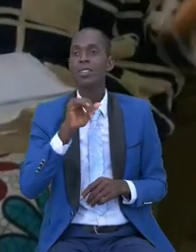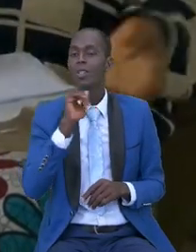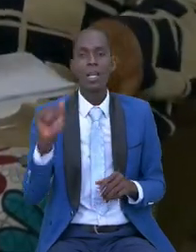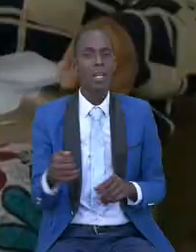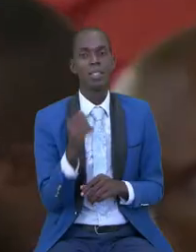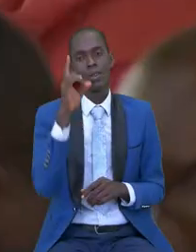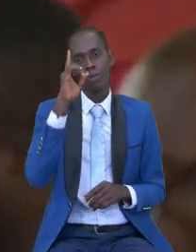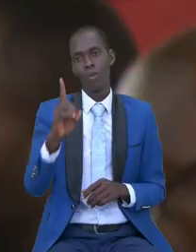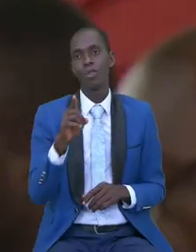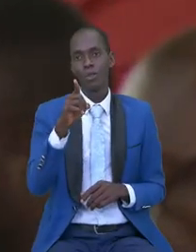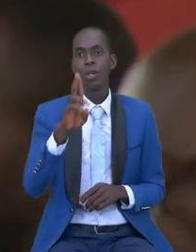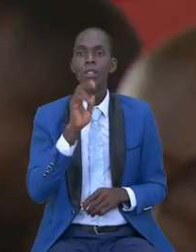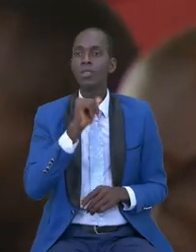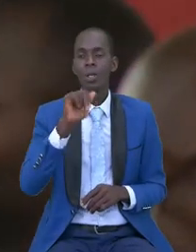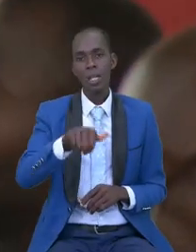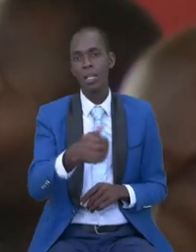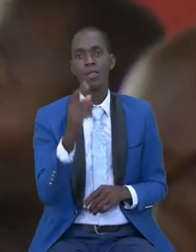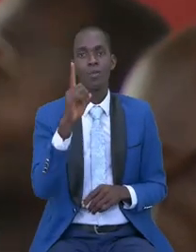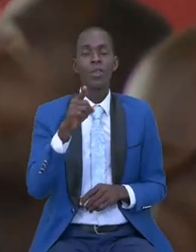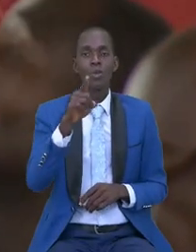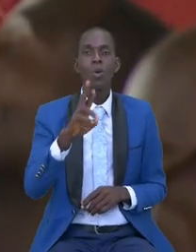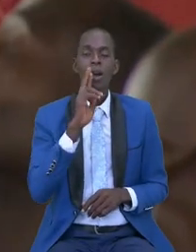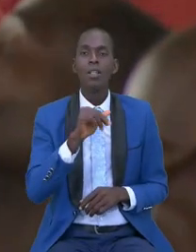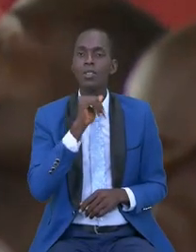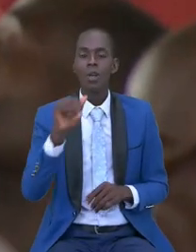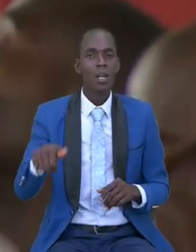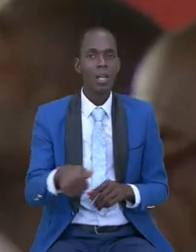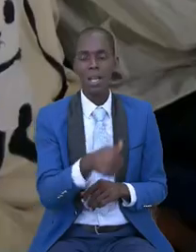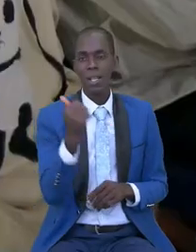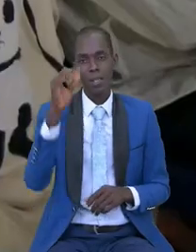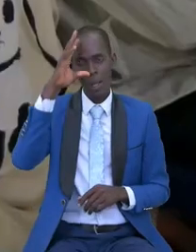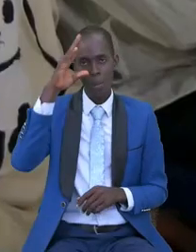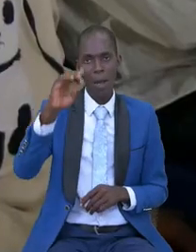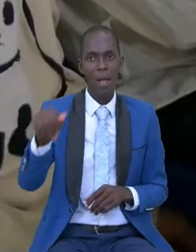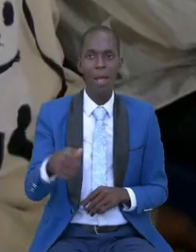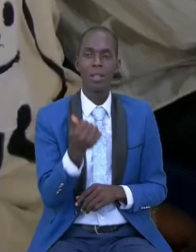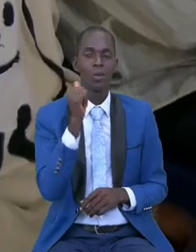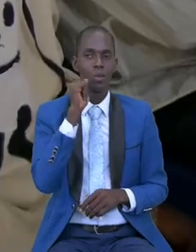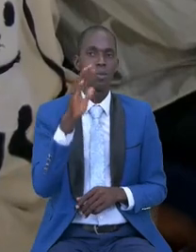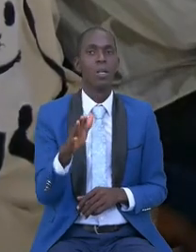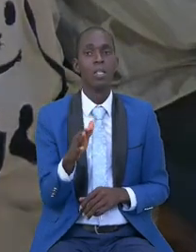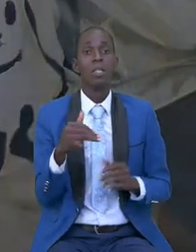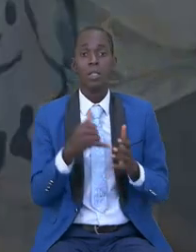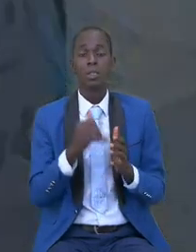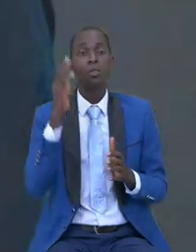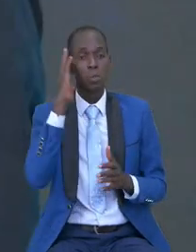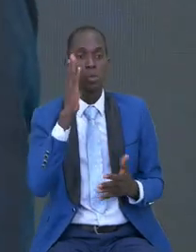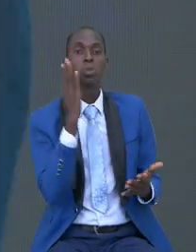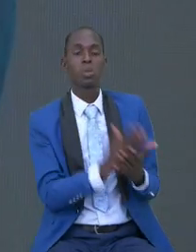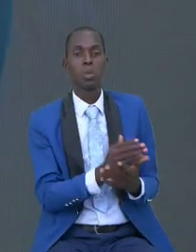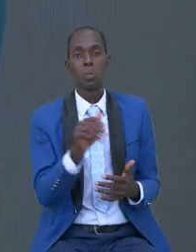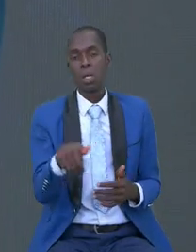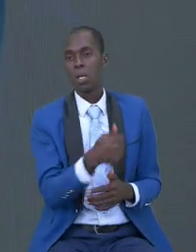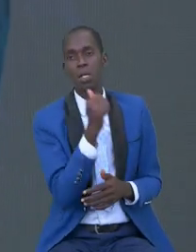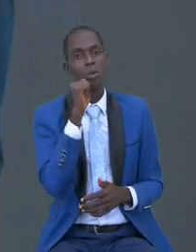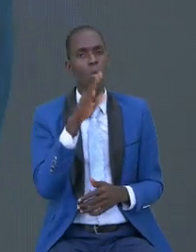man. I said, you are not any woman. It will catch any woman, but you